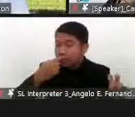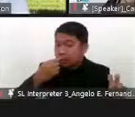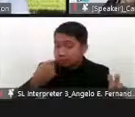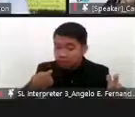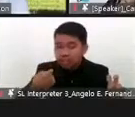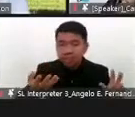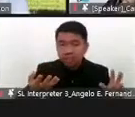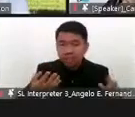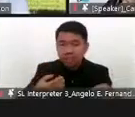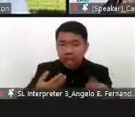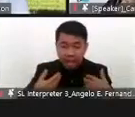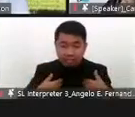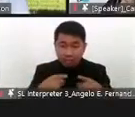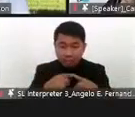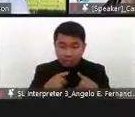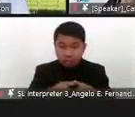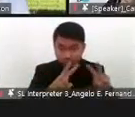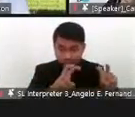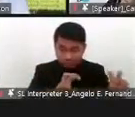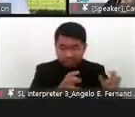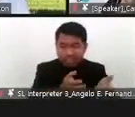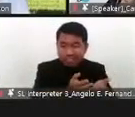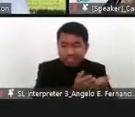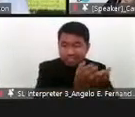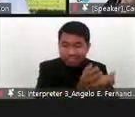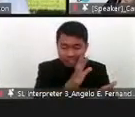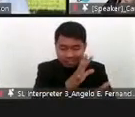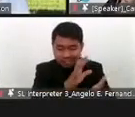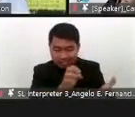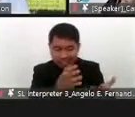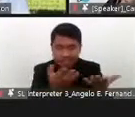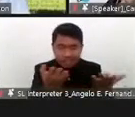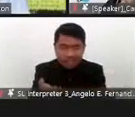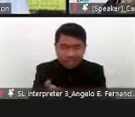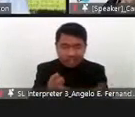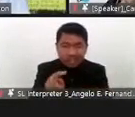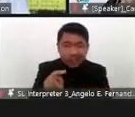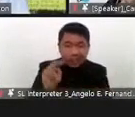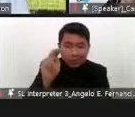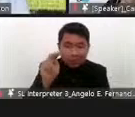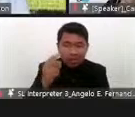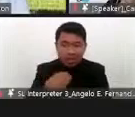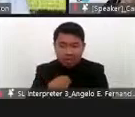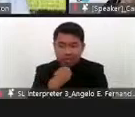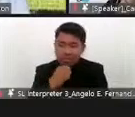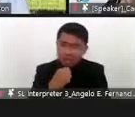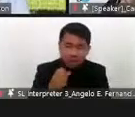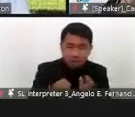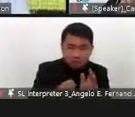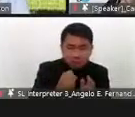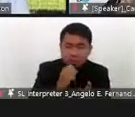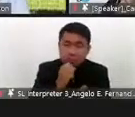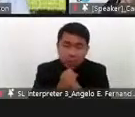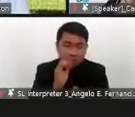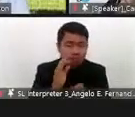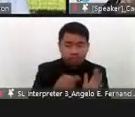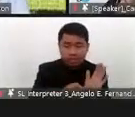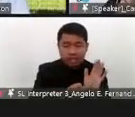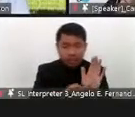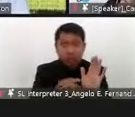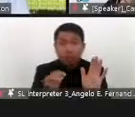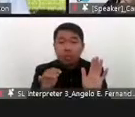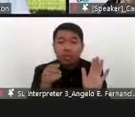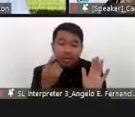also investigated a shipwreck in the north. So I'm not sure if he's going to present that. But there